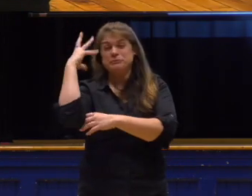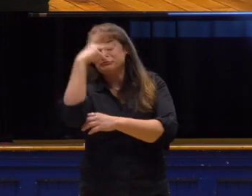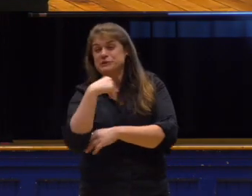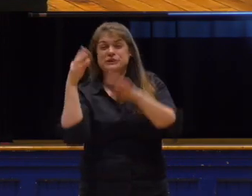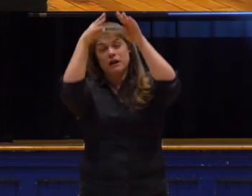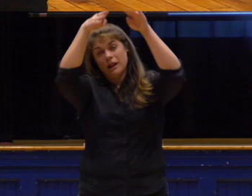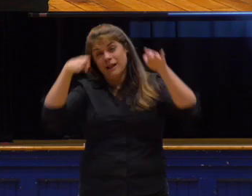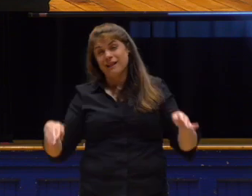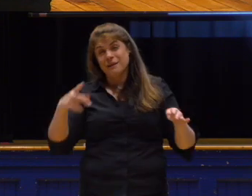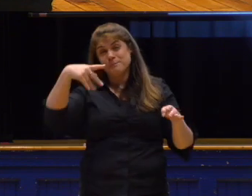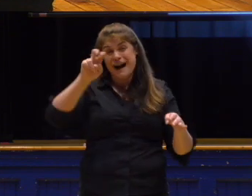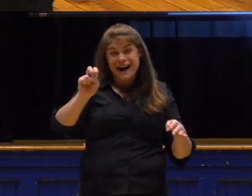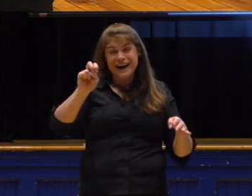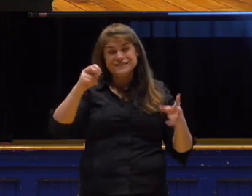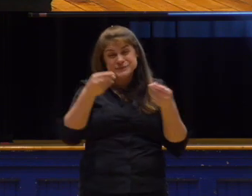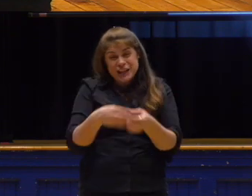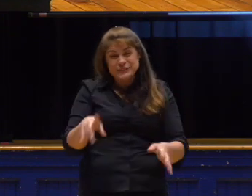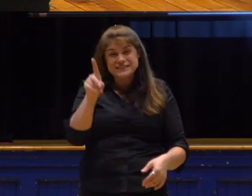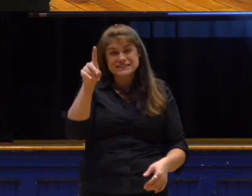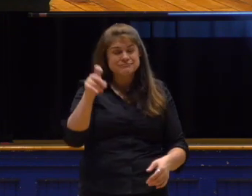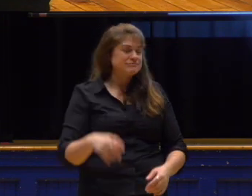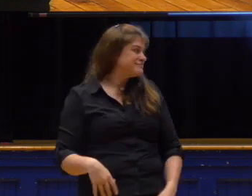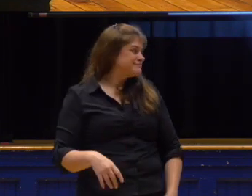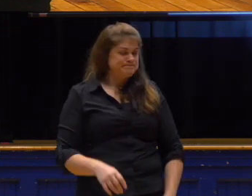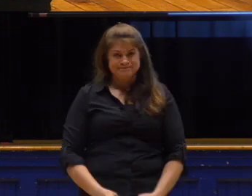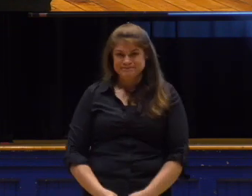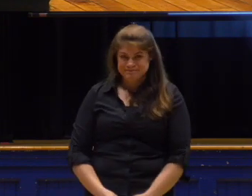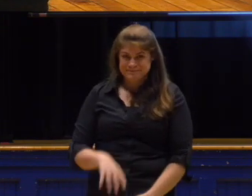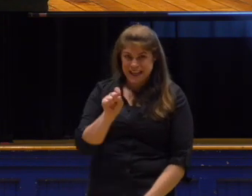tree? Are we? Yes.